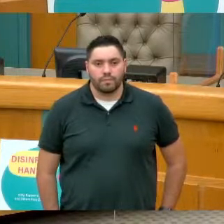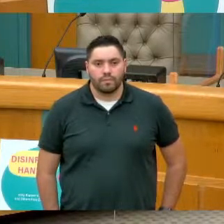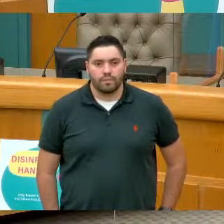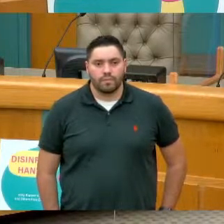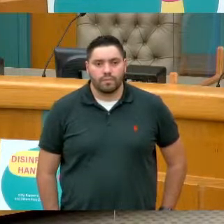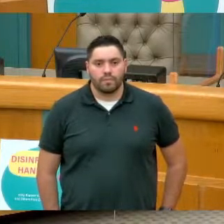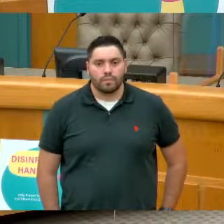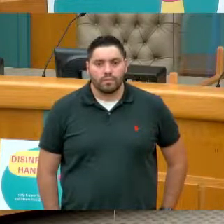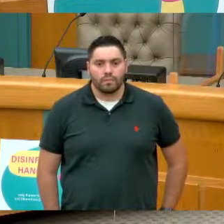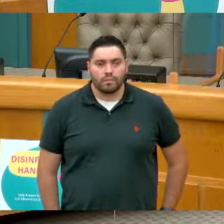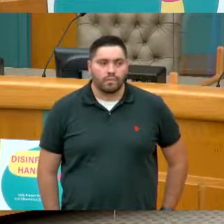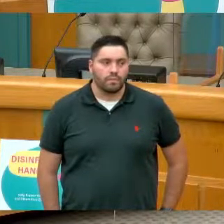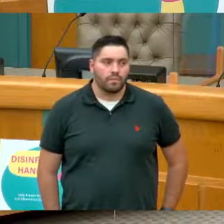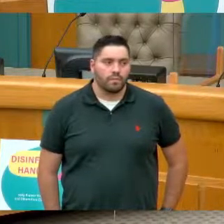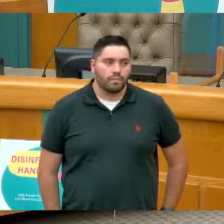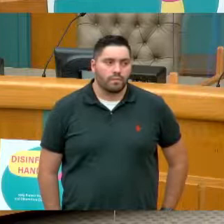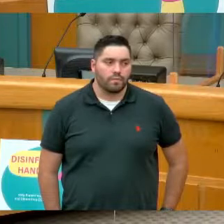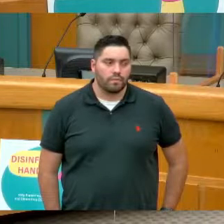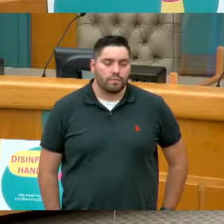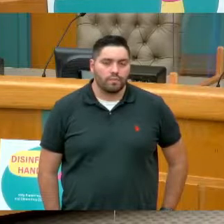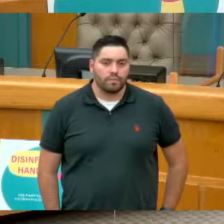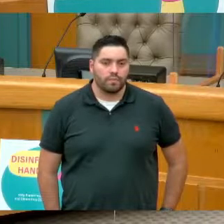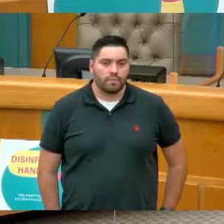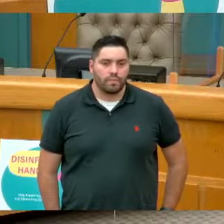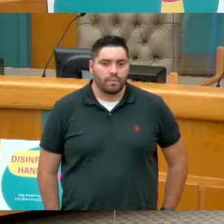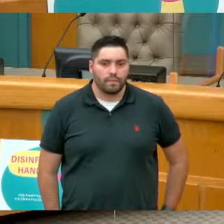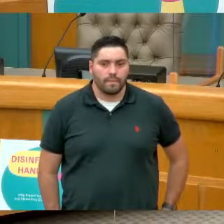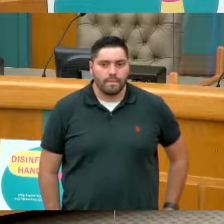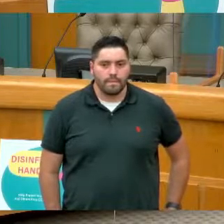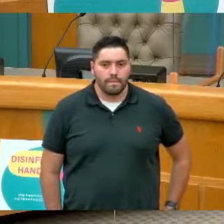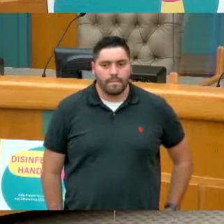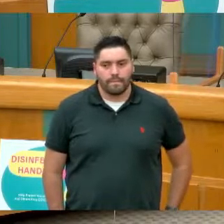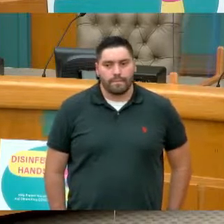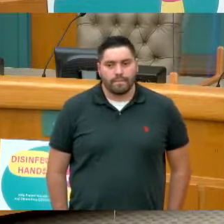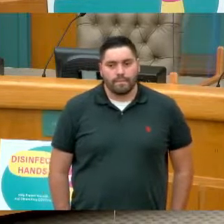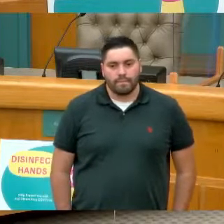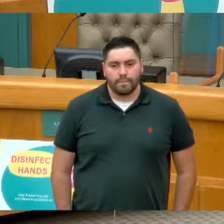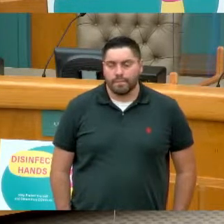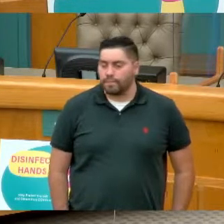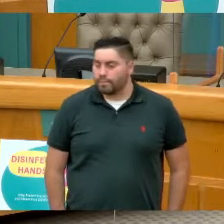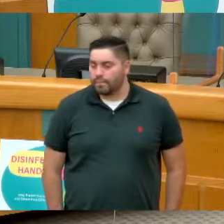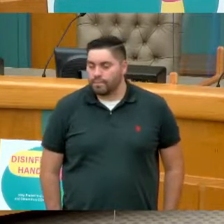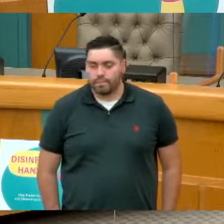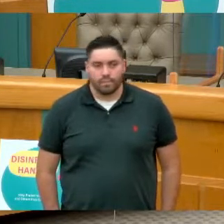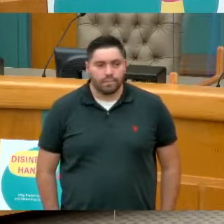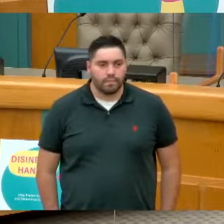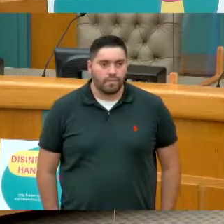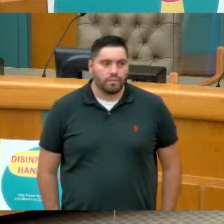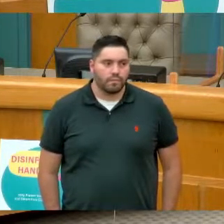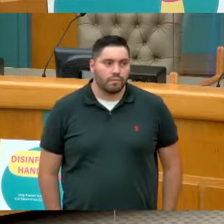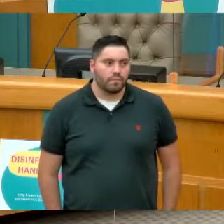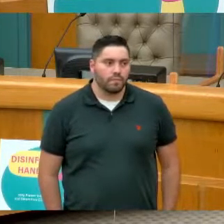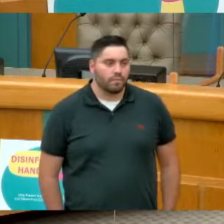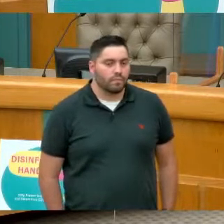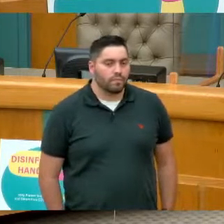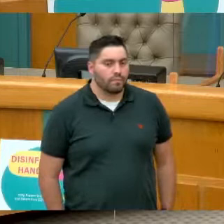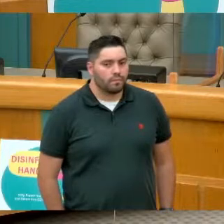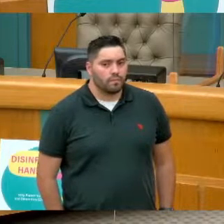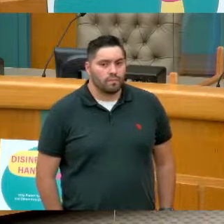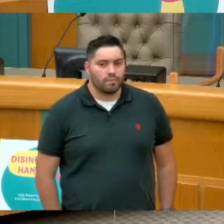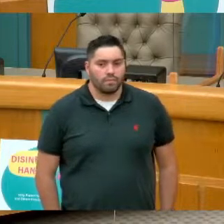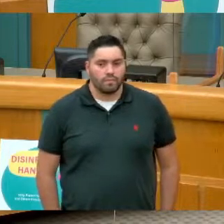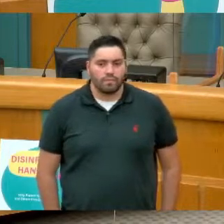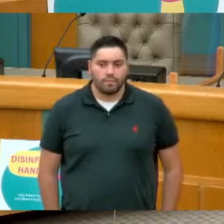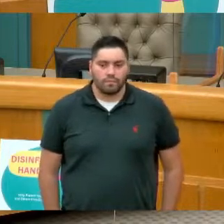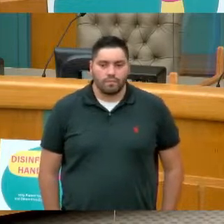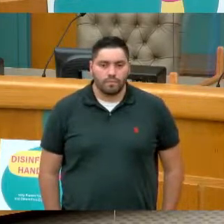practicar el distanciamiento social y lavarse las manos. Ahora la secretaria del condado nos va a dar más información relacionada a las elecciones y el